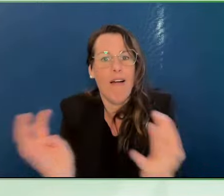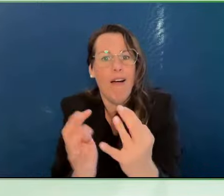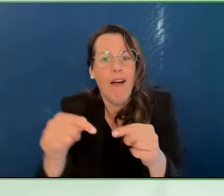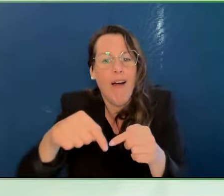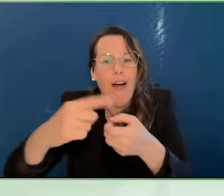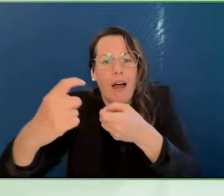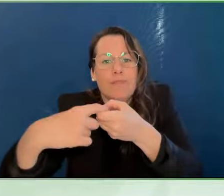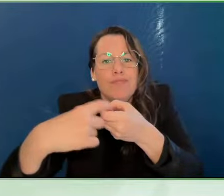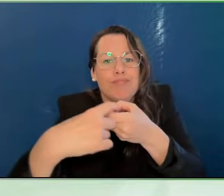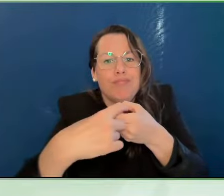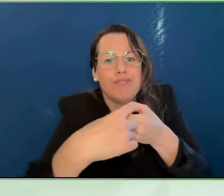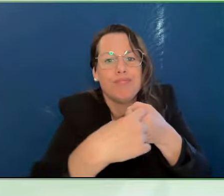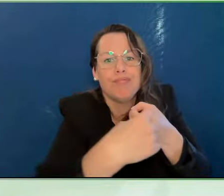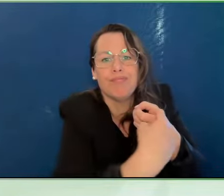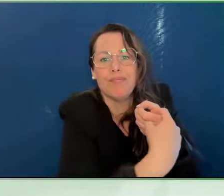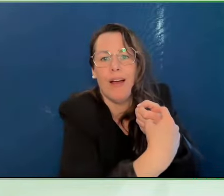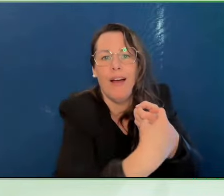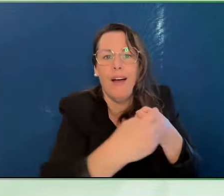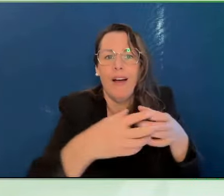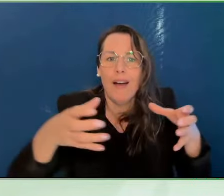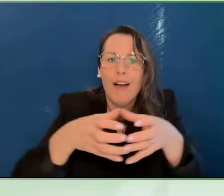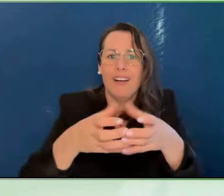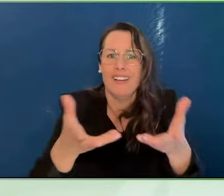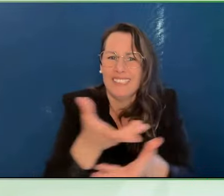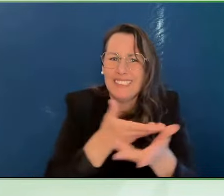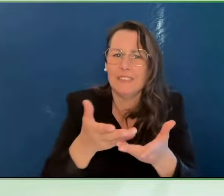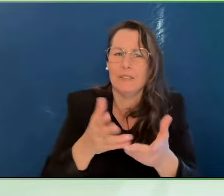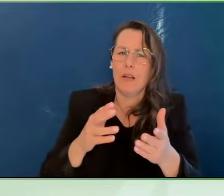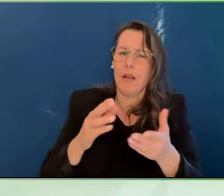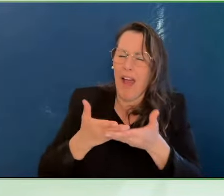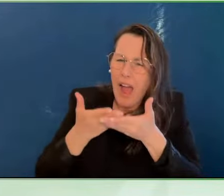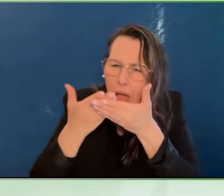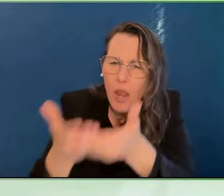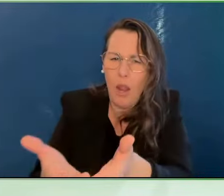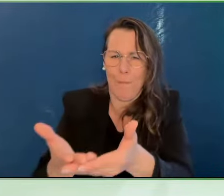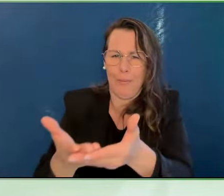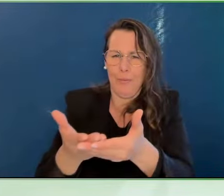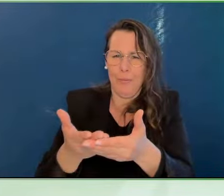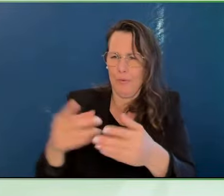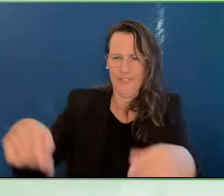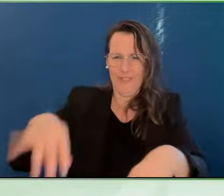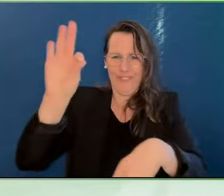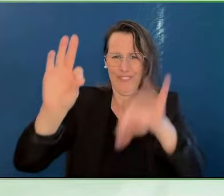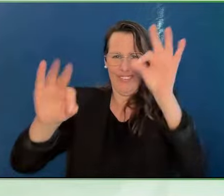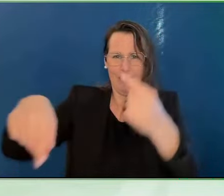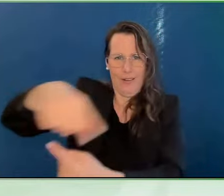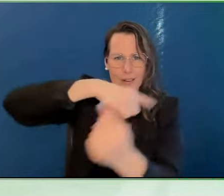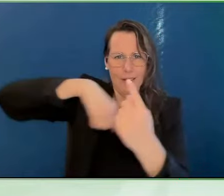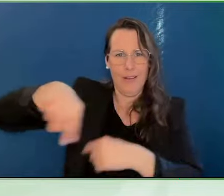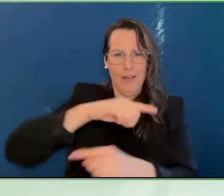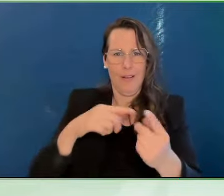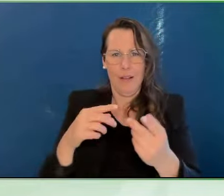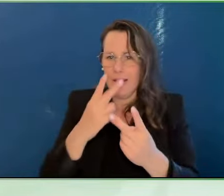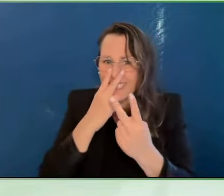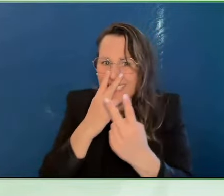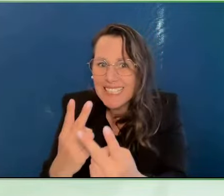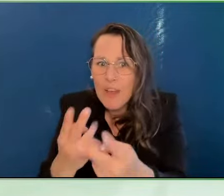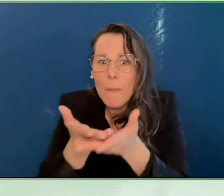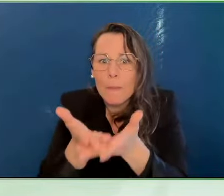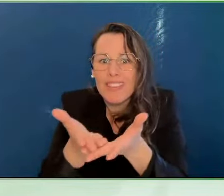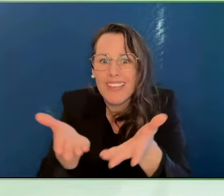is coming up on June 3rd through the 5th in Nairobi, Kenya. Please come and join us. If you're